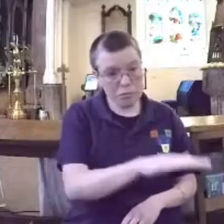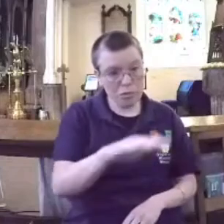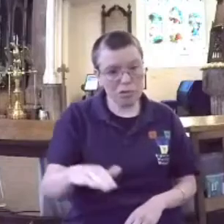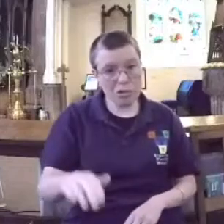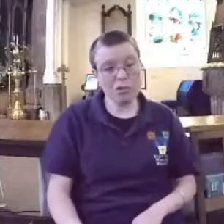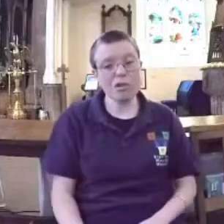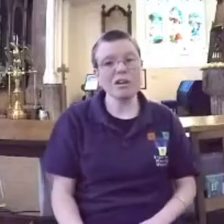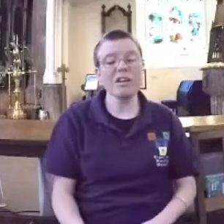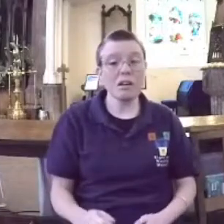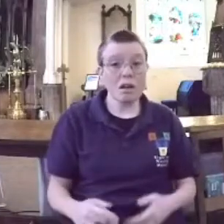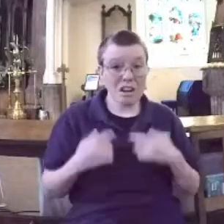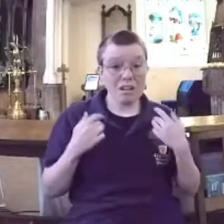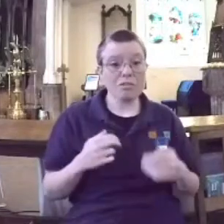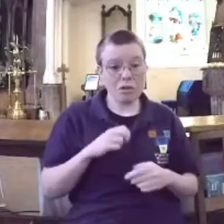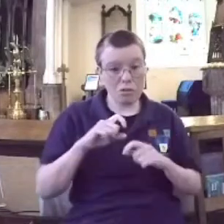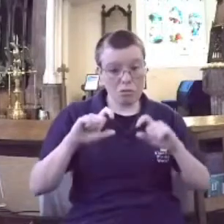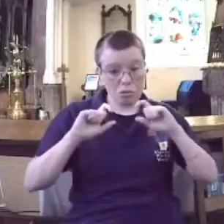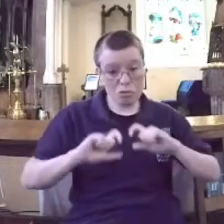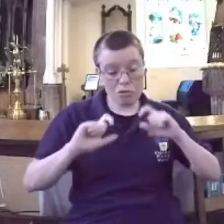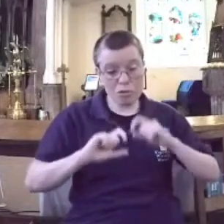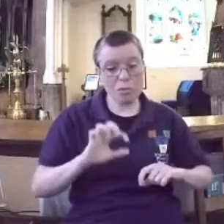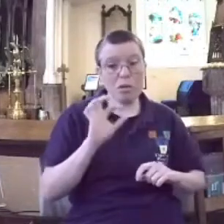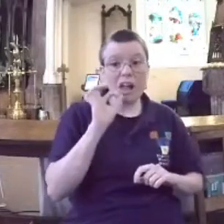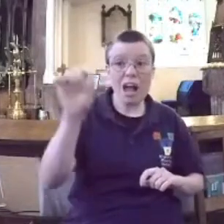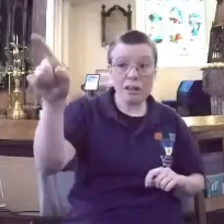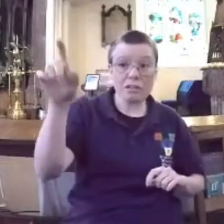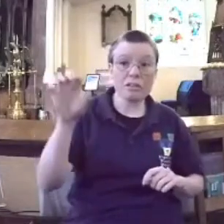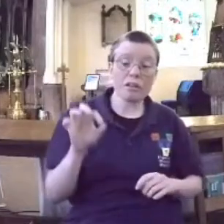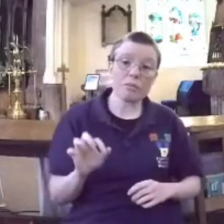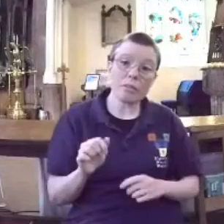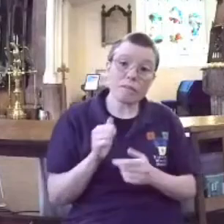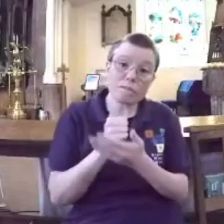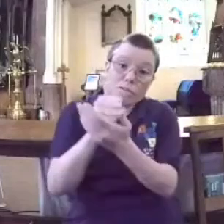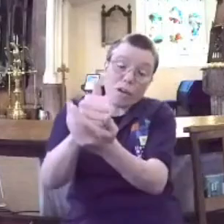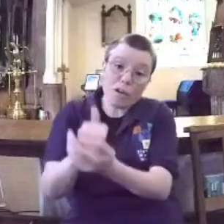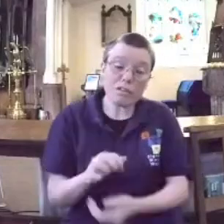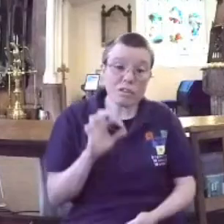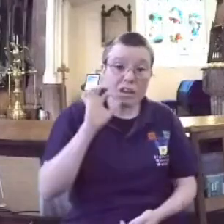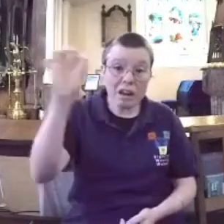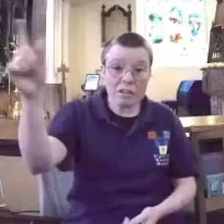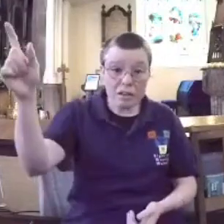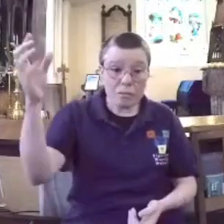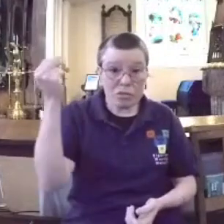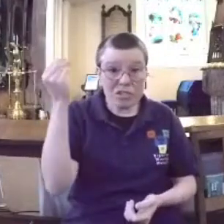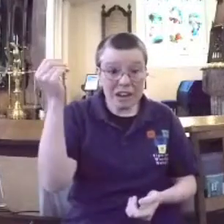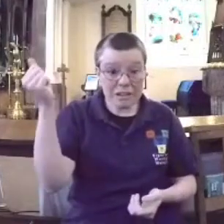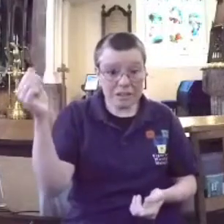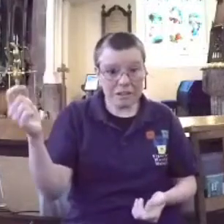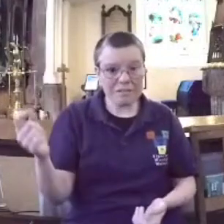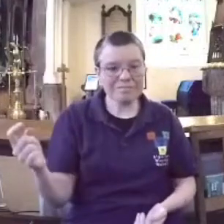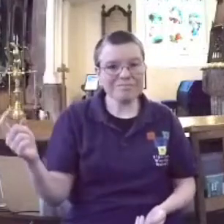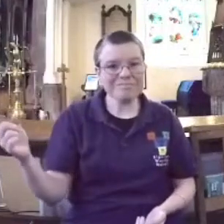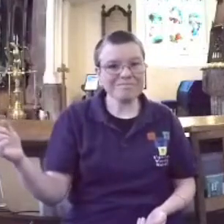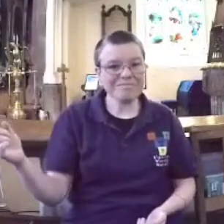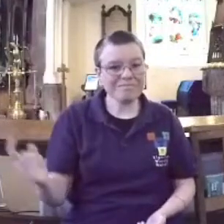to go to them for advice. And I've even asked for taxi services as well. And of course, in God